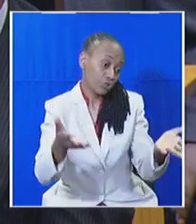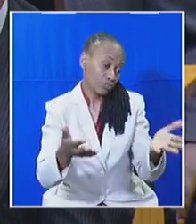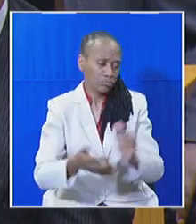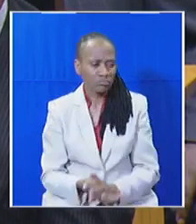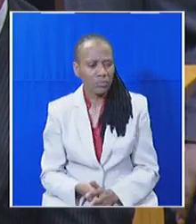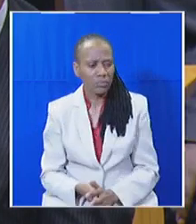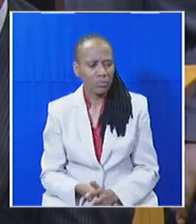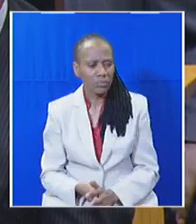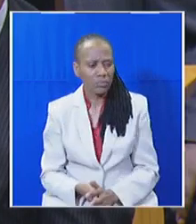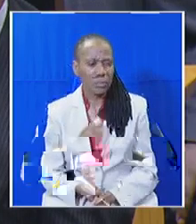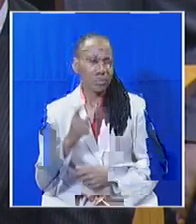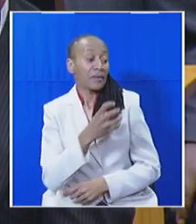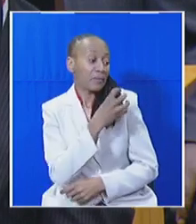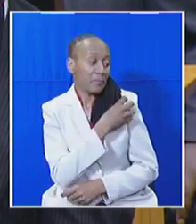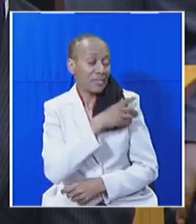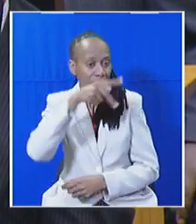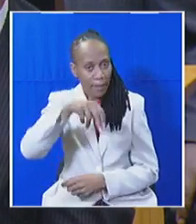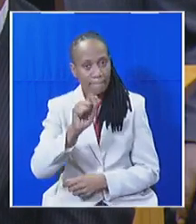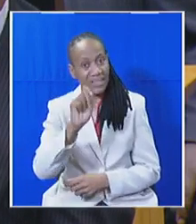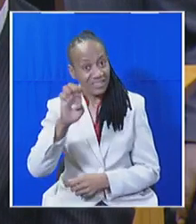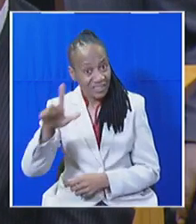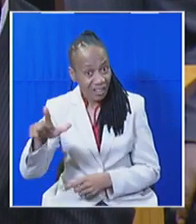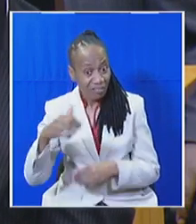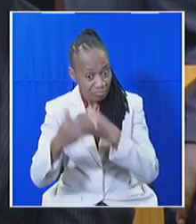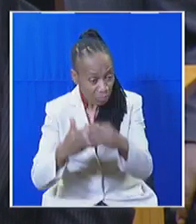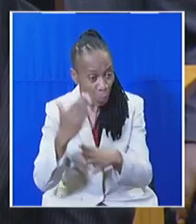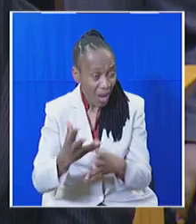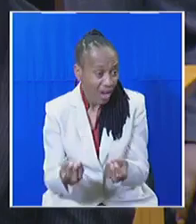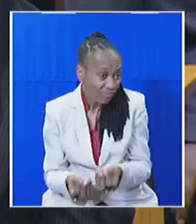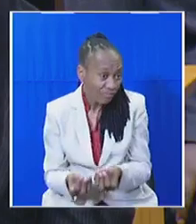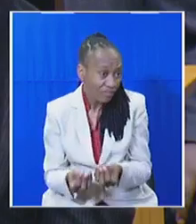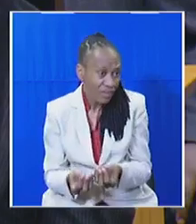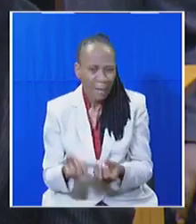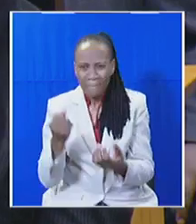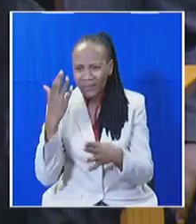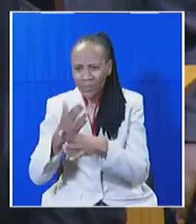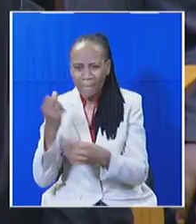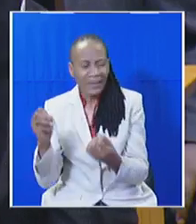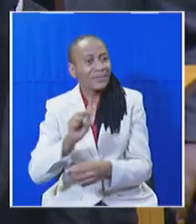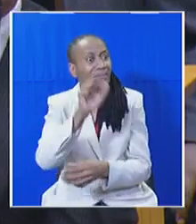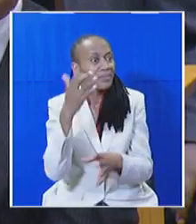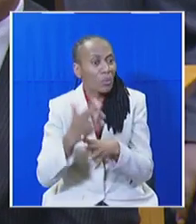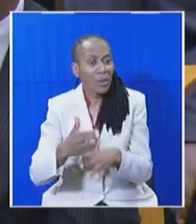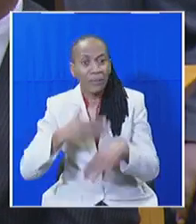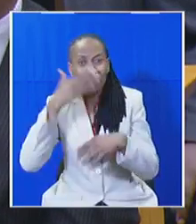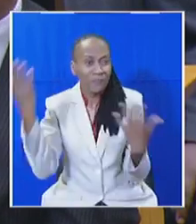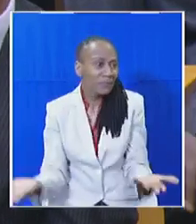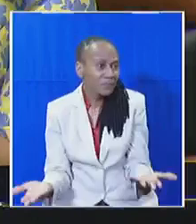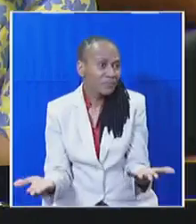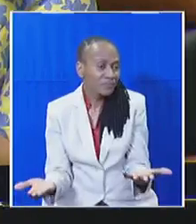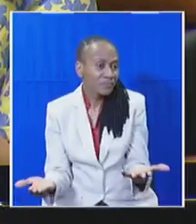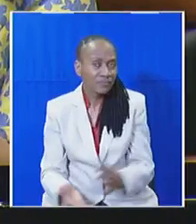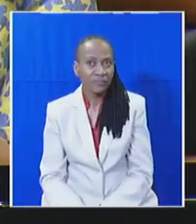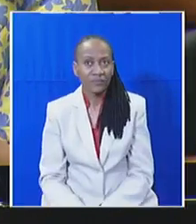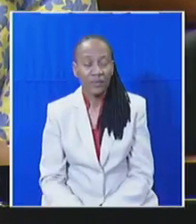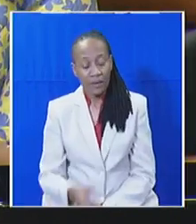is Honorable Patel keep his job if we have soaring levels of unemployment continuing? Thank you very much. The